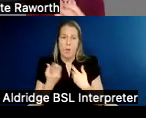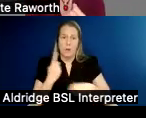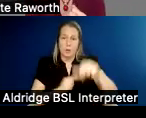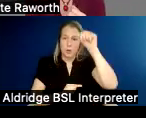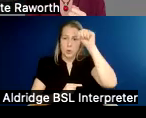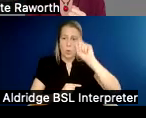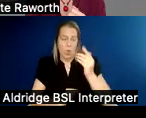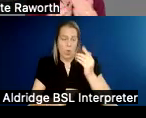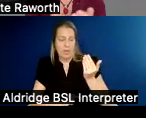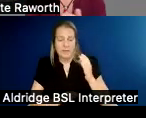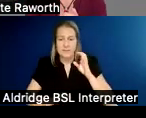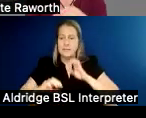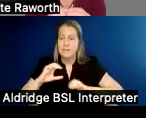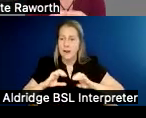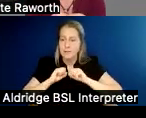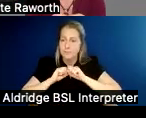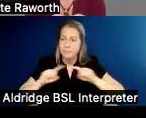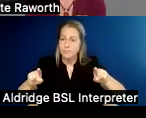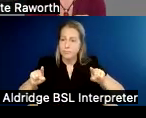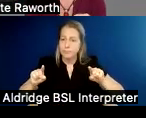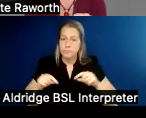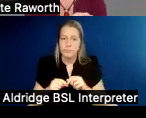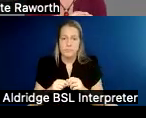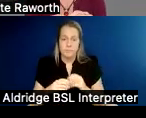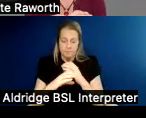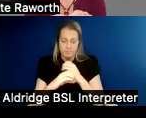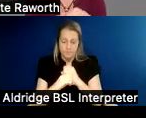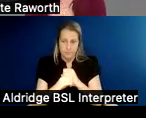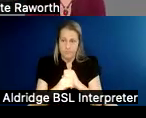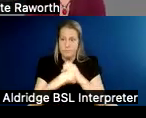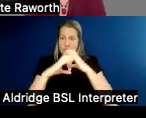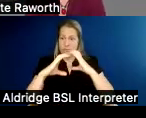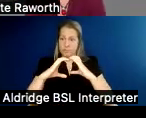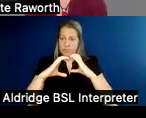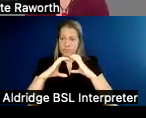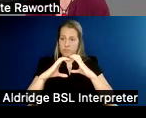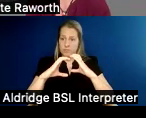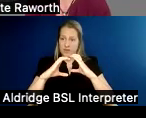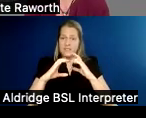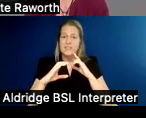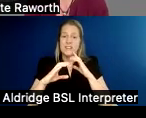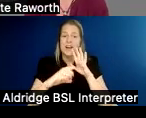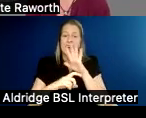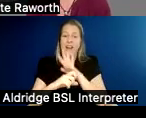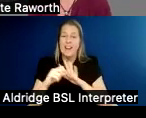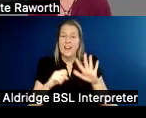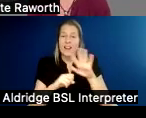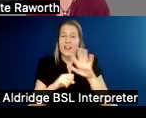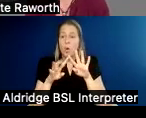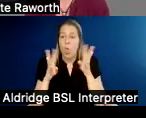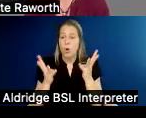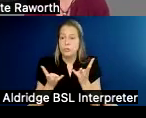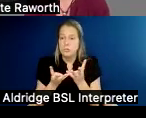two, we can say is a minimally socially, ecologically safe and socially